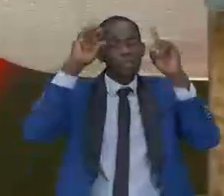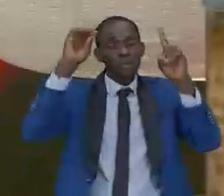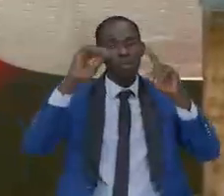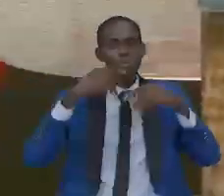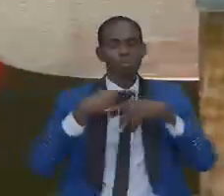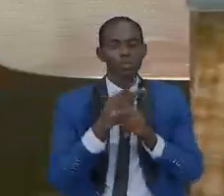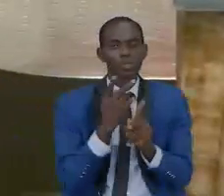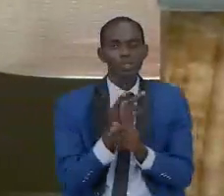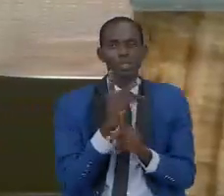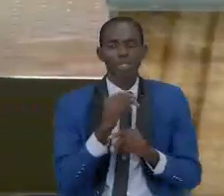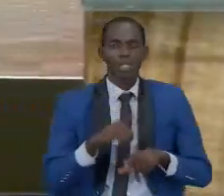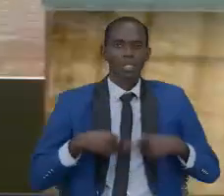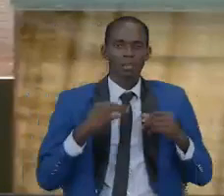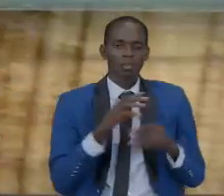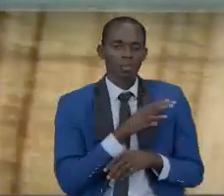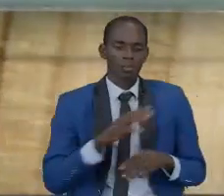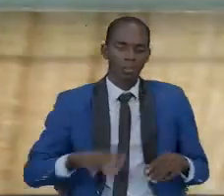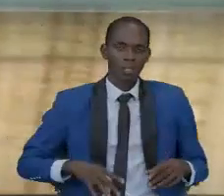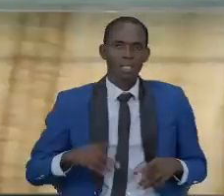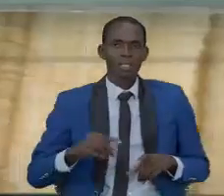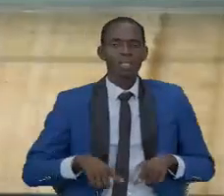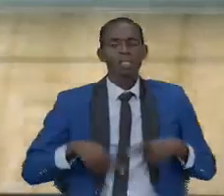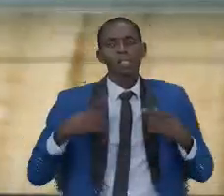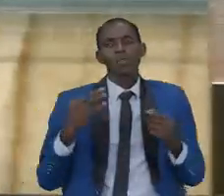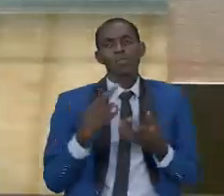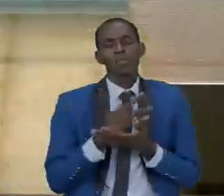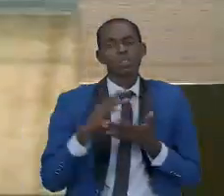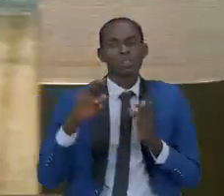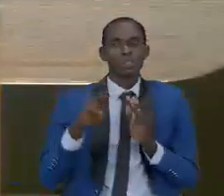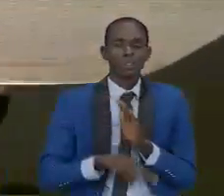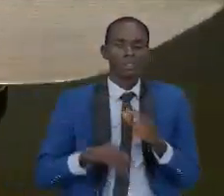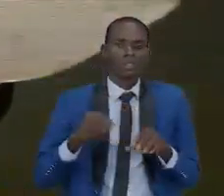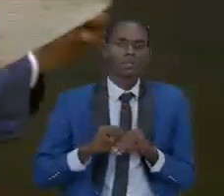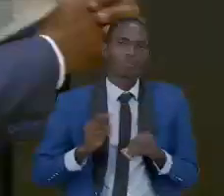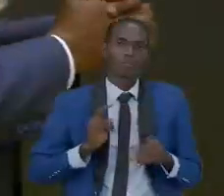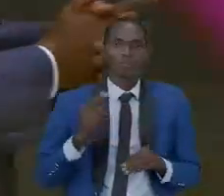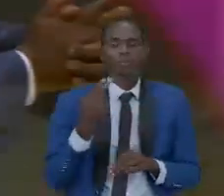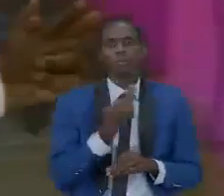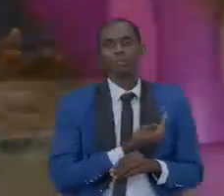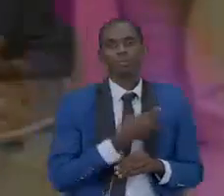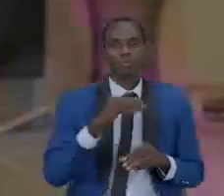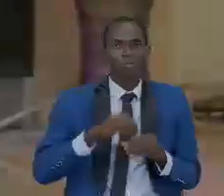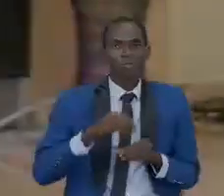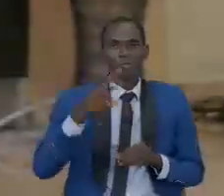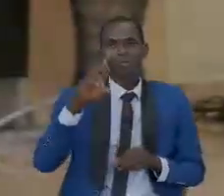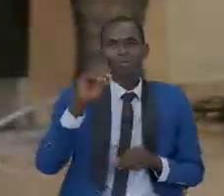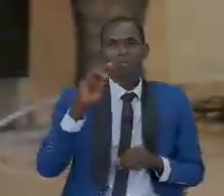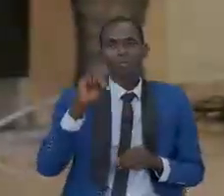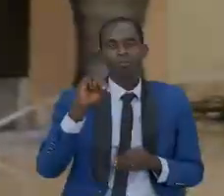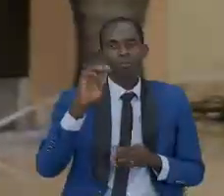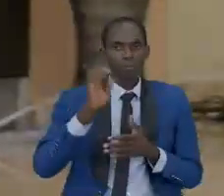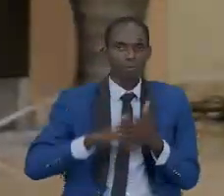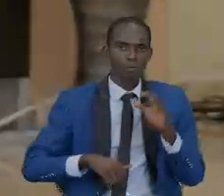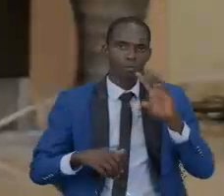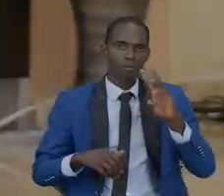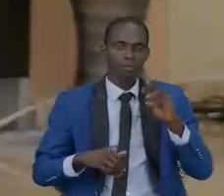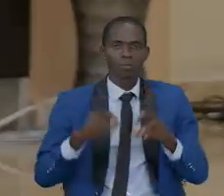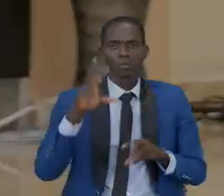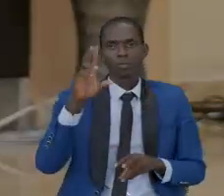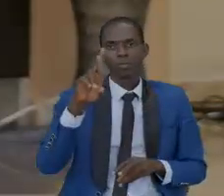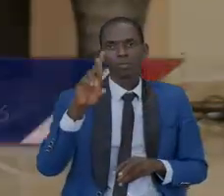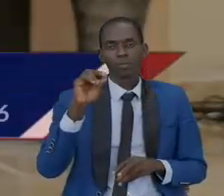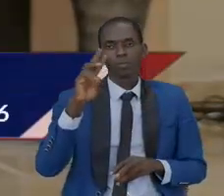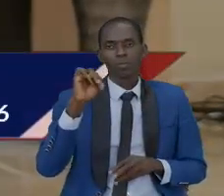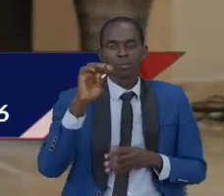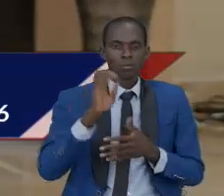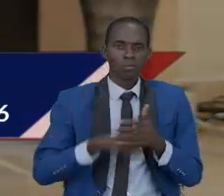of Christ and the life of righteousness in us we're looking at Romans chapter 6 and we're reading from verse